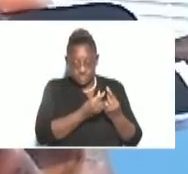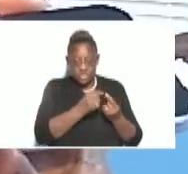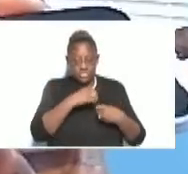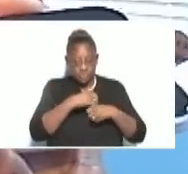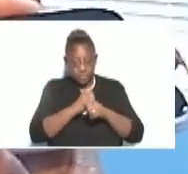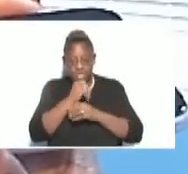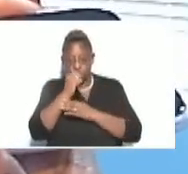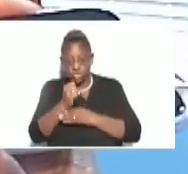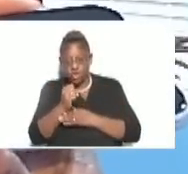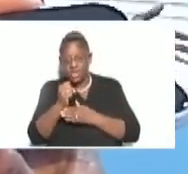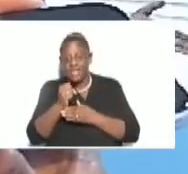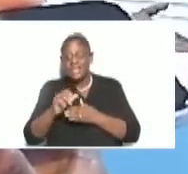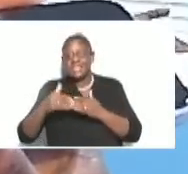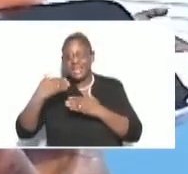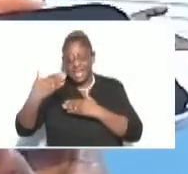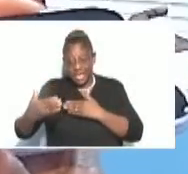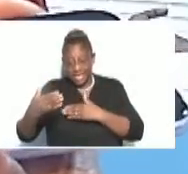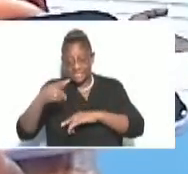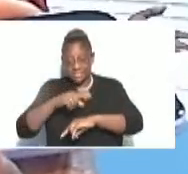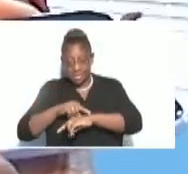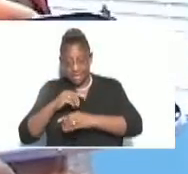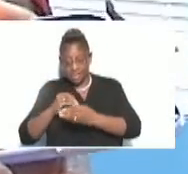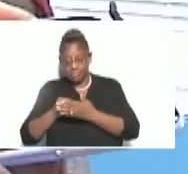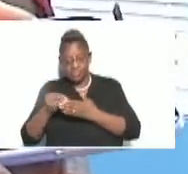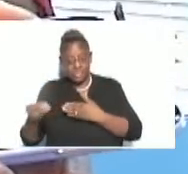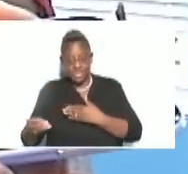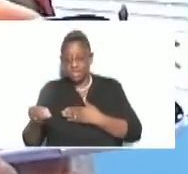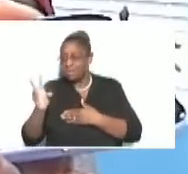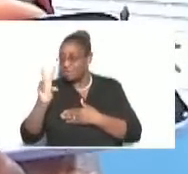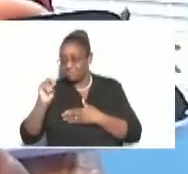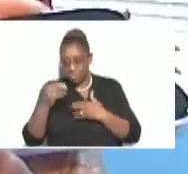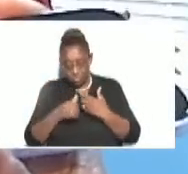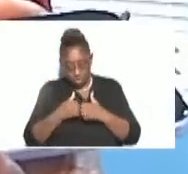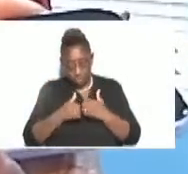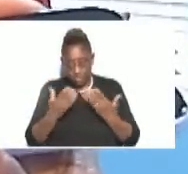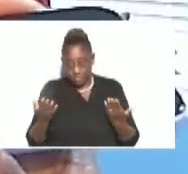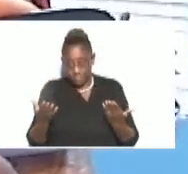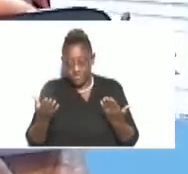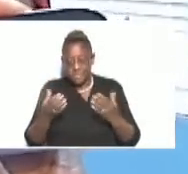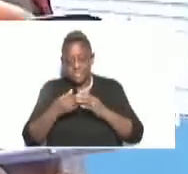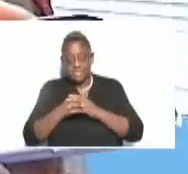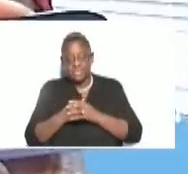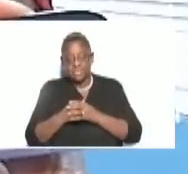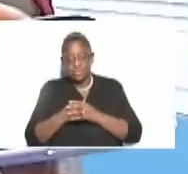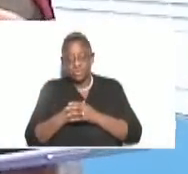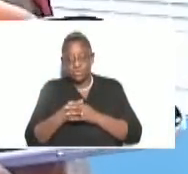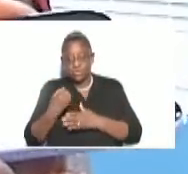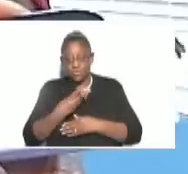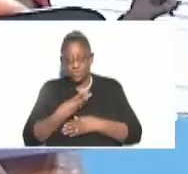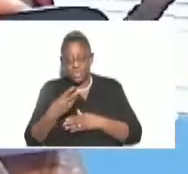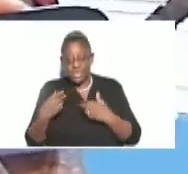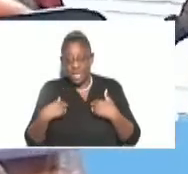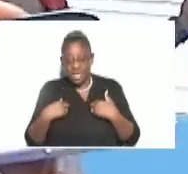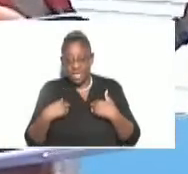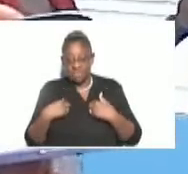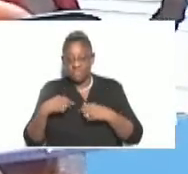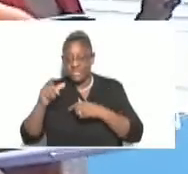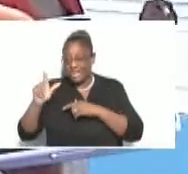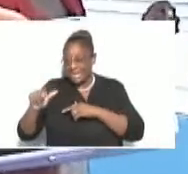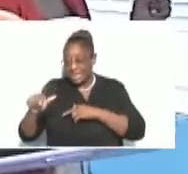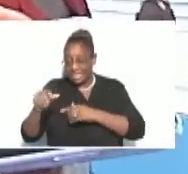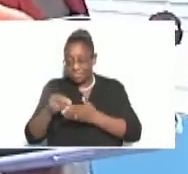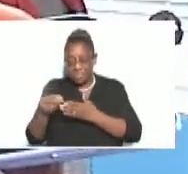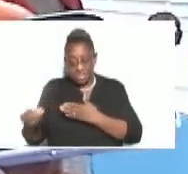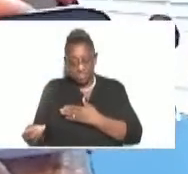when the next payroll comes, that there won't be this issue. I take exception to us having issues of late payment with